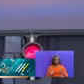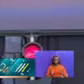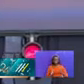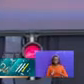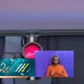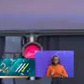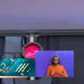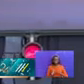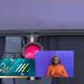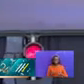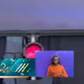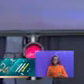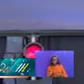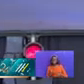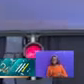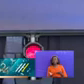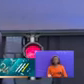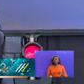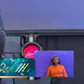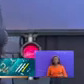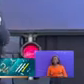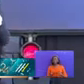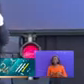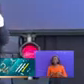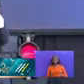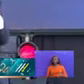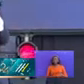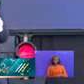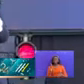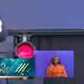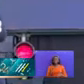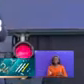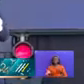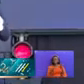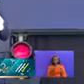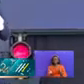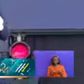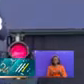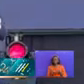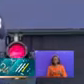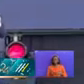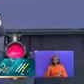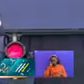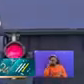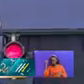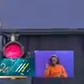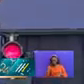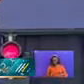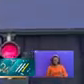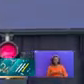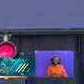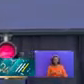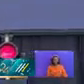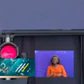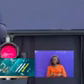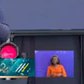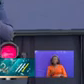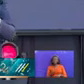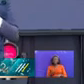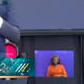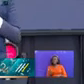sacrificed because the endorsement of a dity is known by